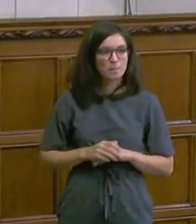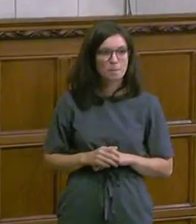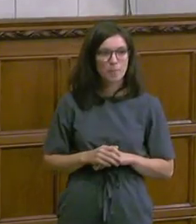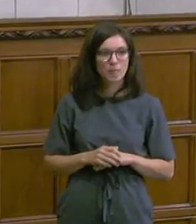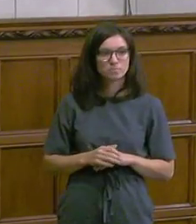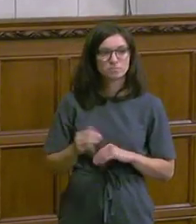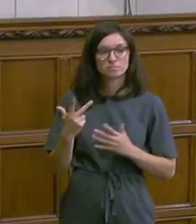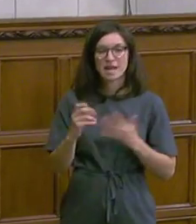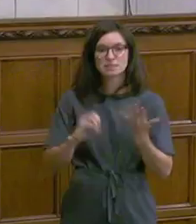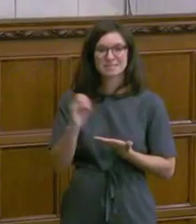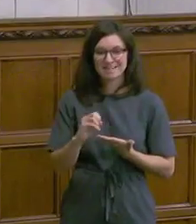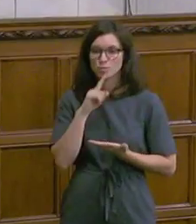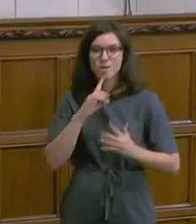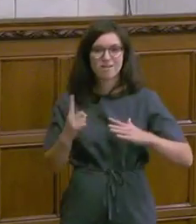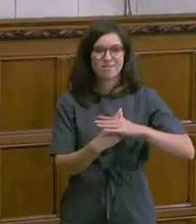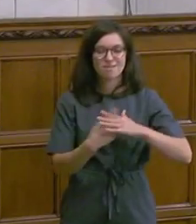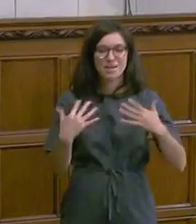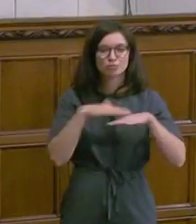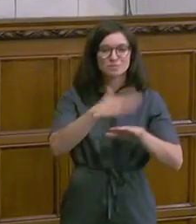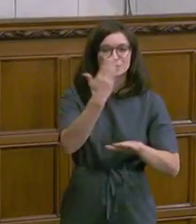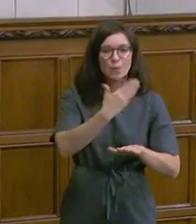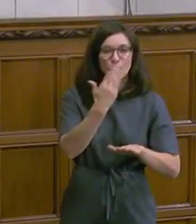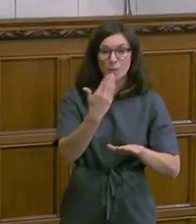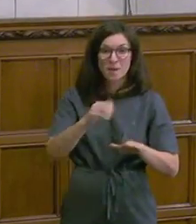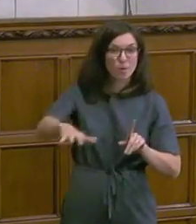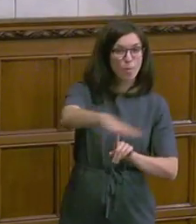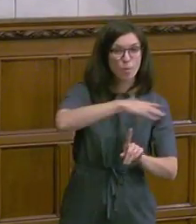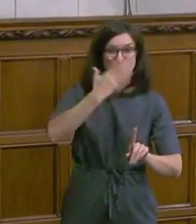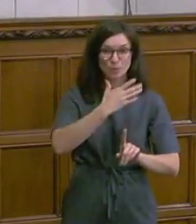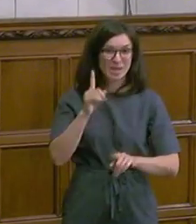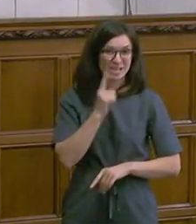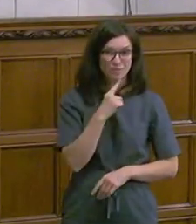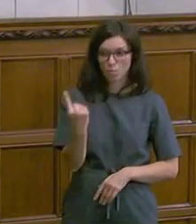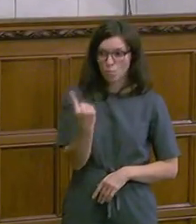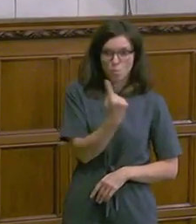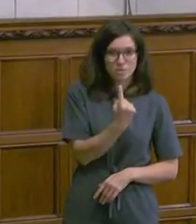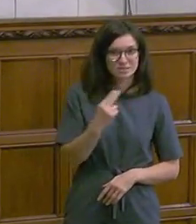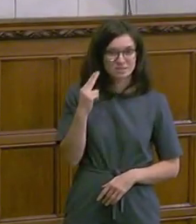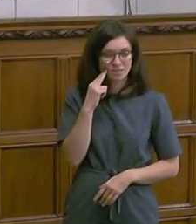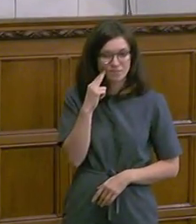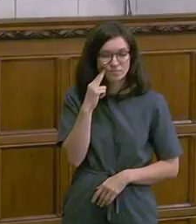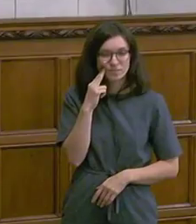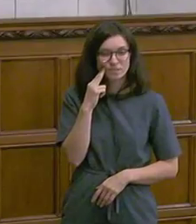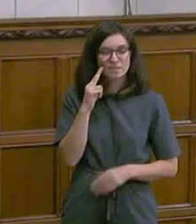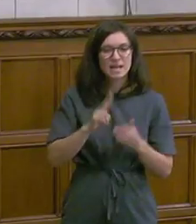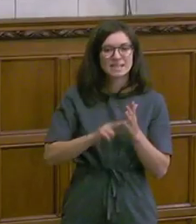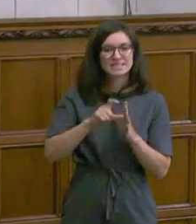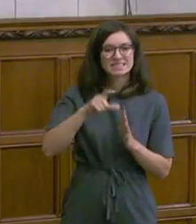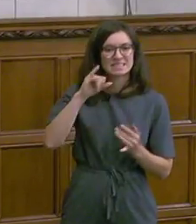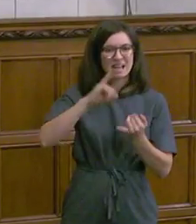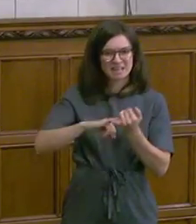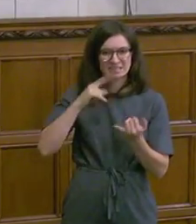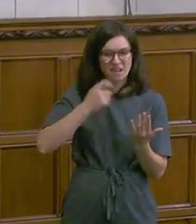may be the only deaf child in their school. Figures from the National Deaf Children's Society show a stark difference in